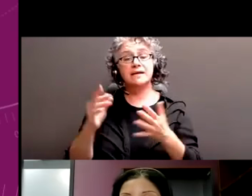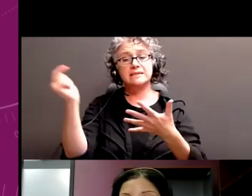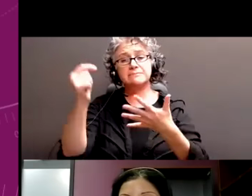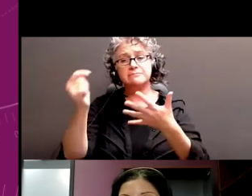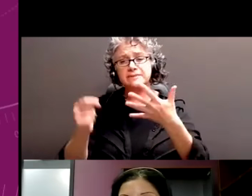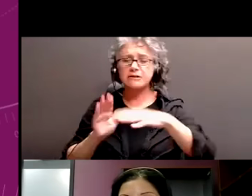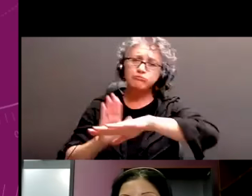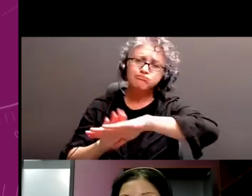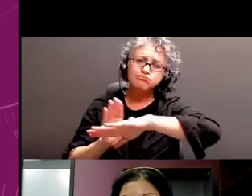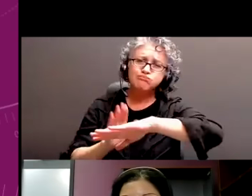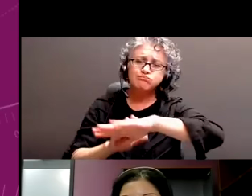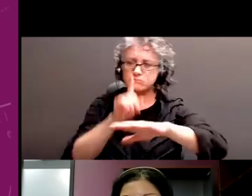as our contact information.